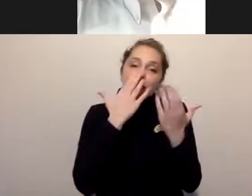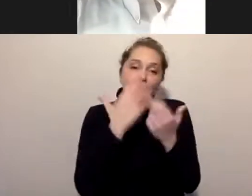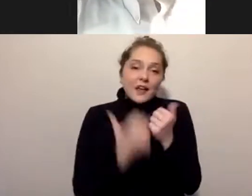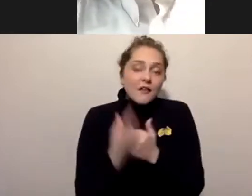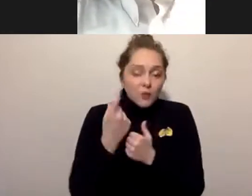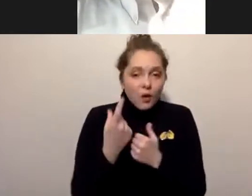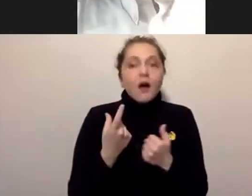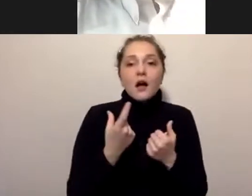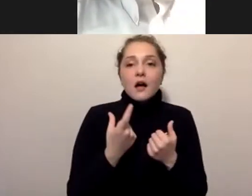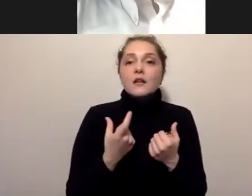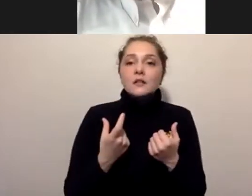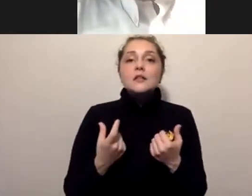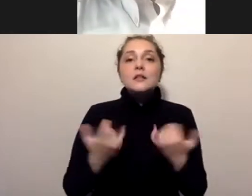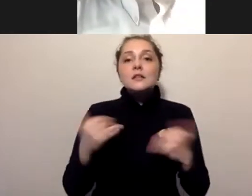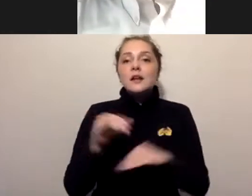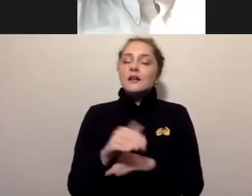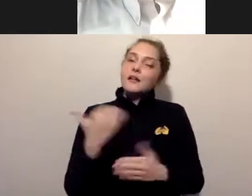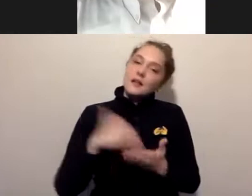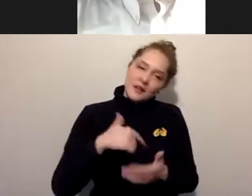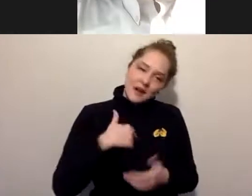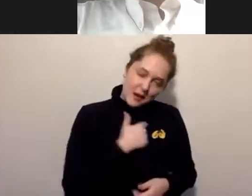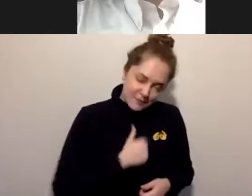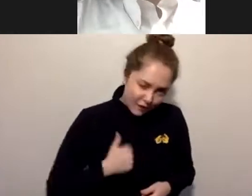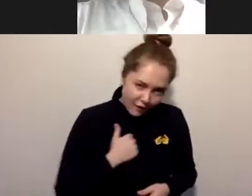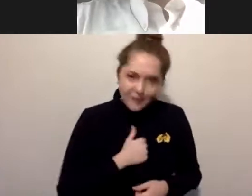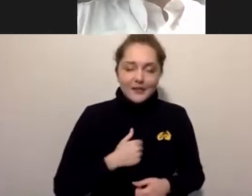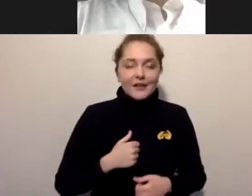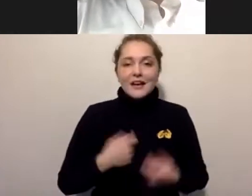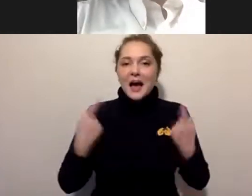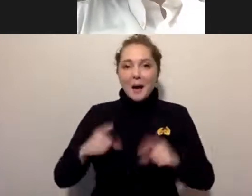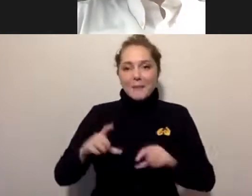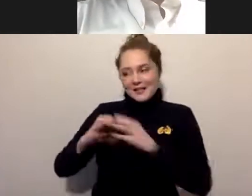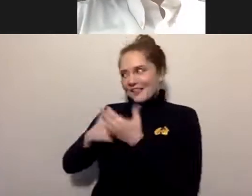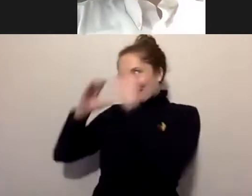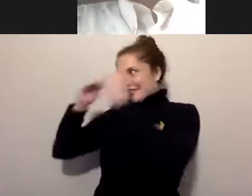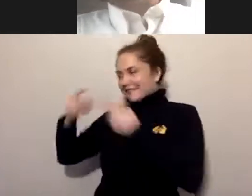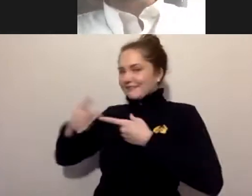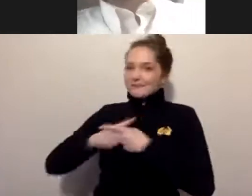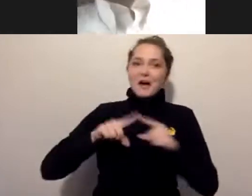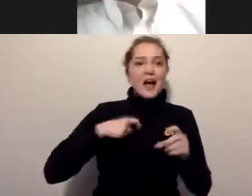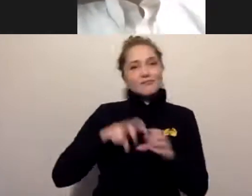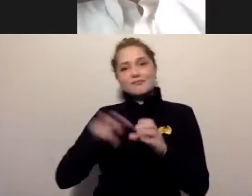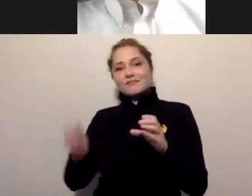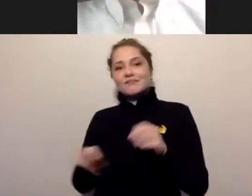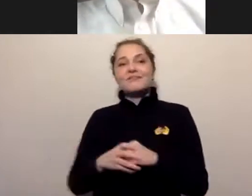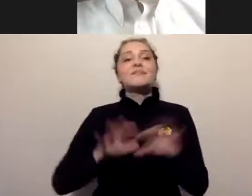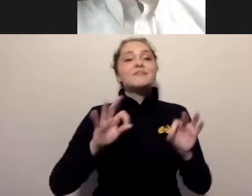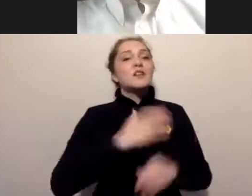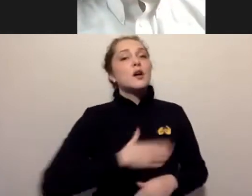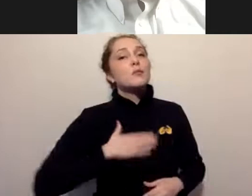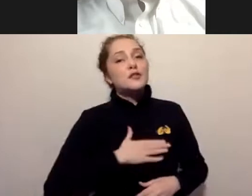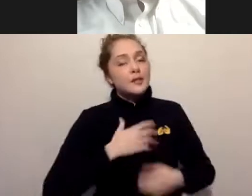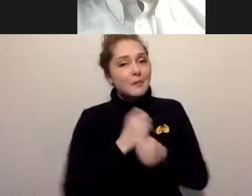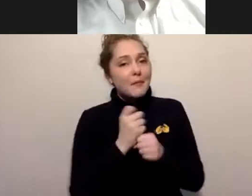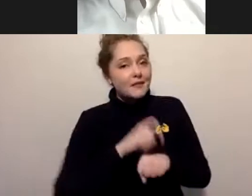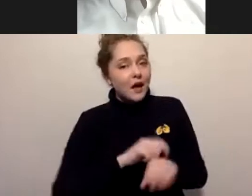the opportunity. And I apologize for the conflict, but I really have to jump off. We appreciate your making the